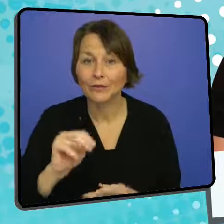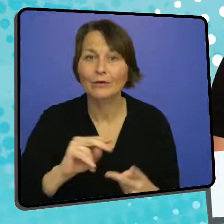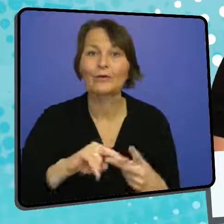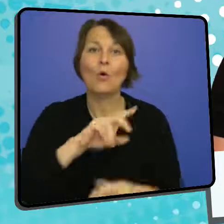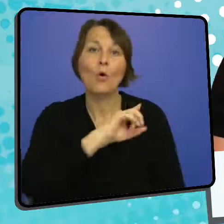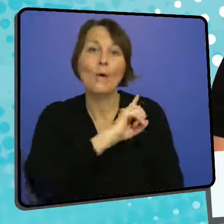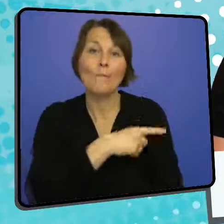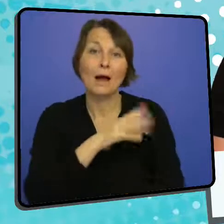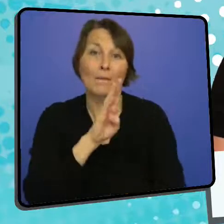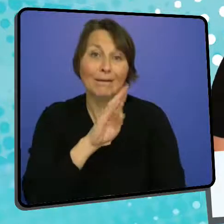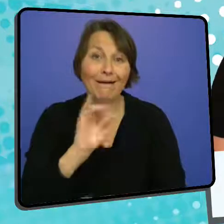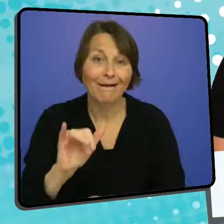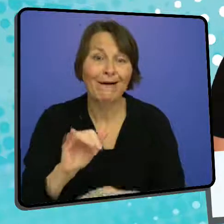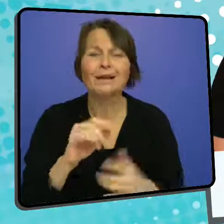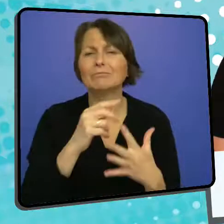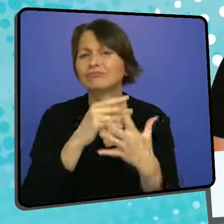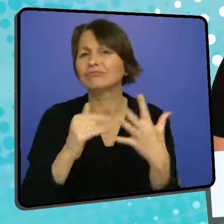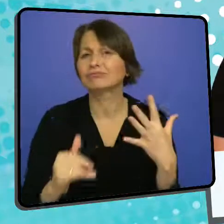That happens